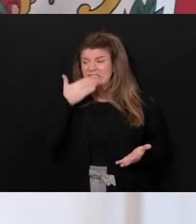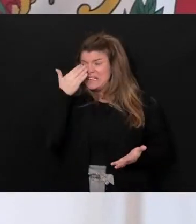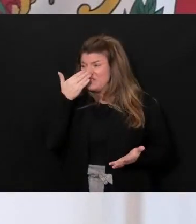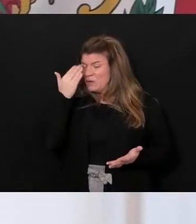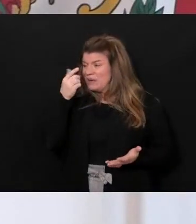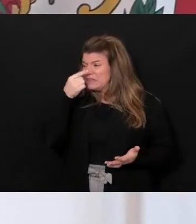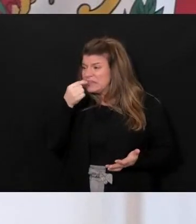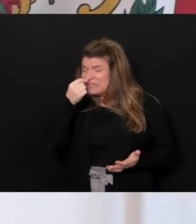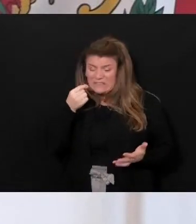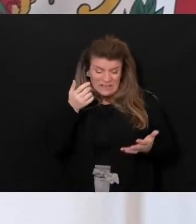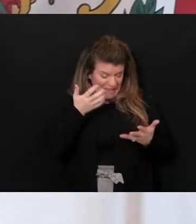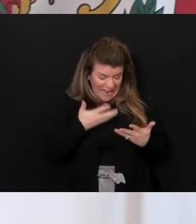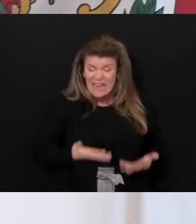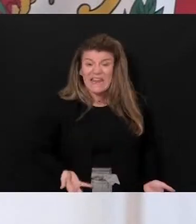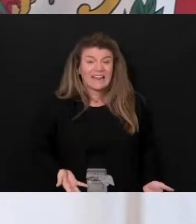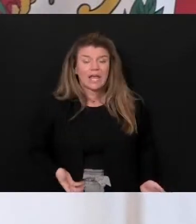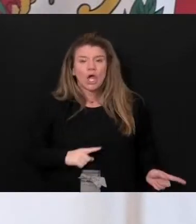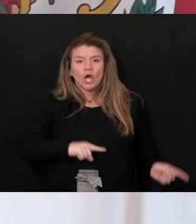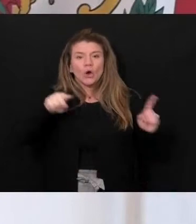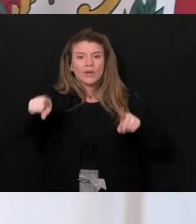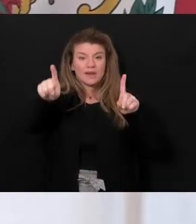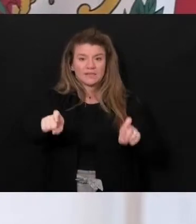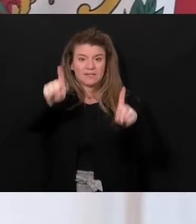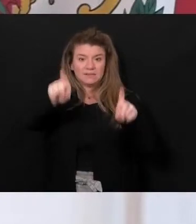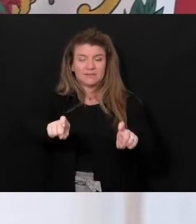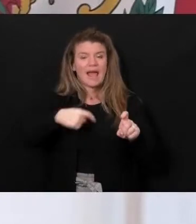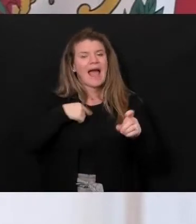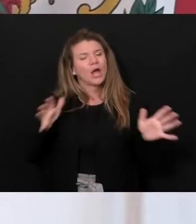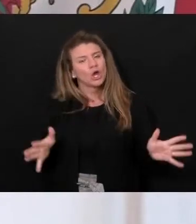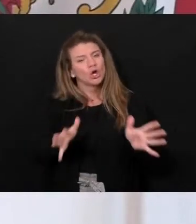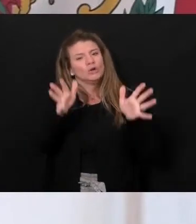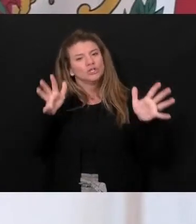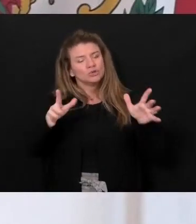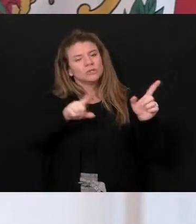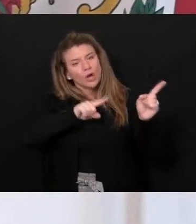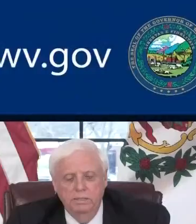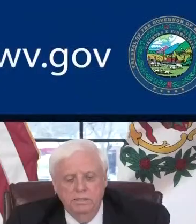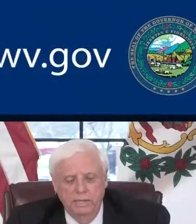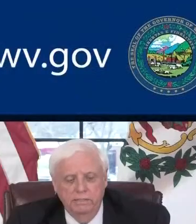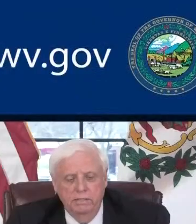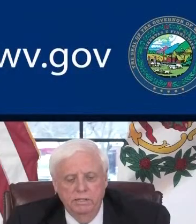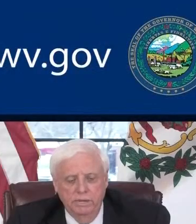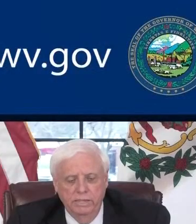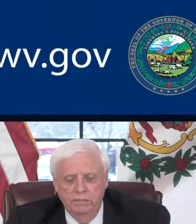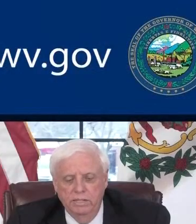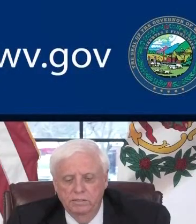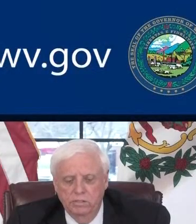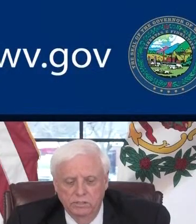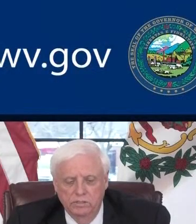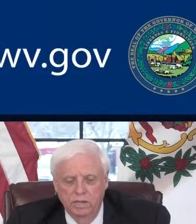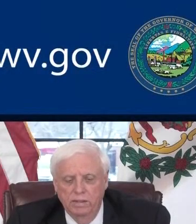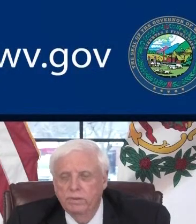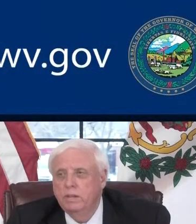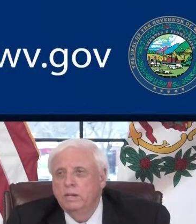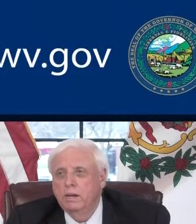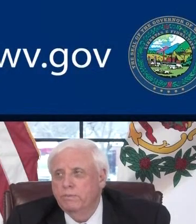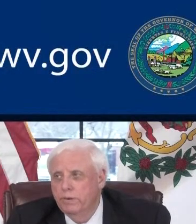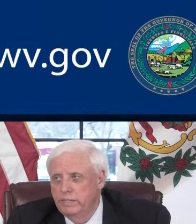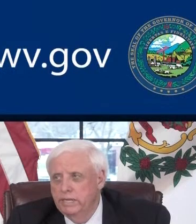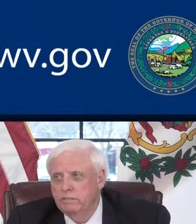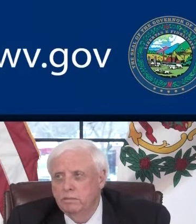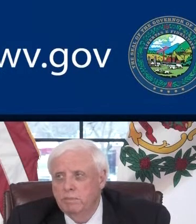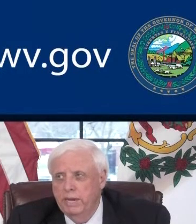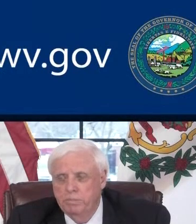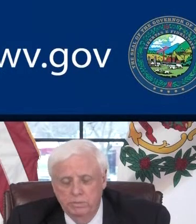go get tested. You know, I encourage people to continue to be tested and tested and tested. That's good stuff. Our